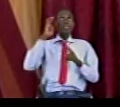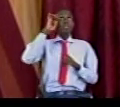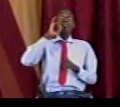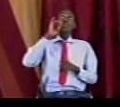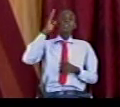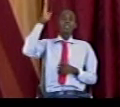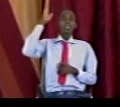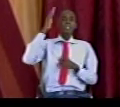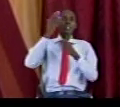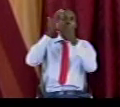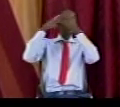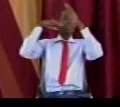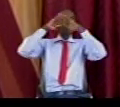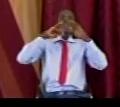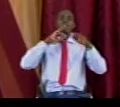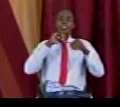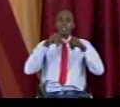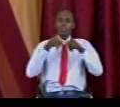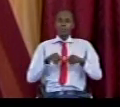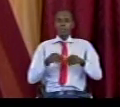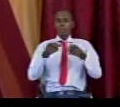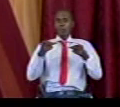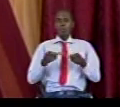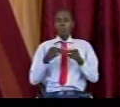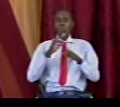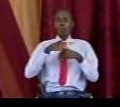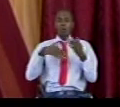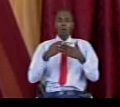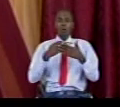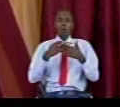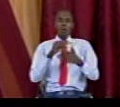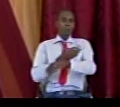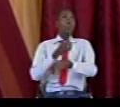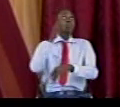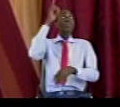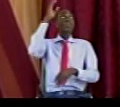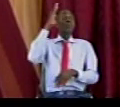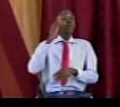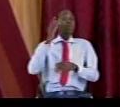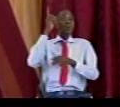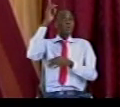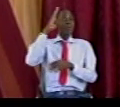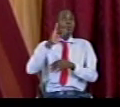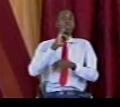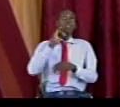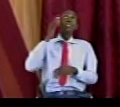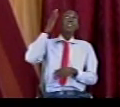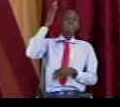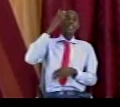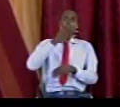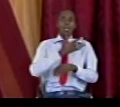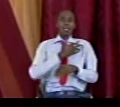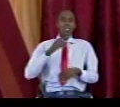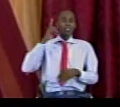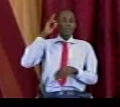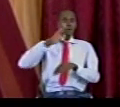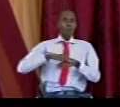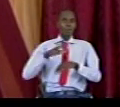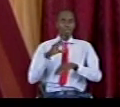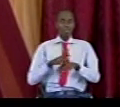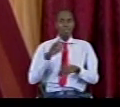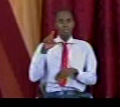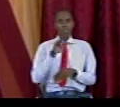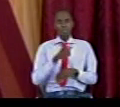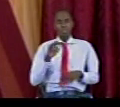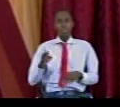dwelling place of the Almighty God. For God is in heaven, and thou upon earth. Therefore, let